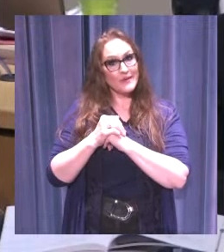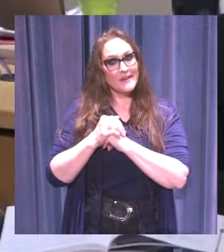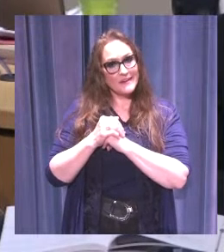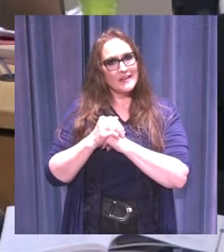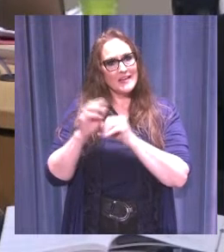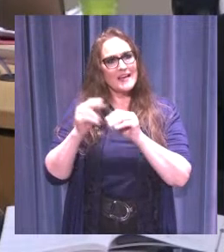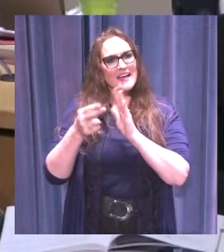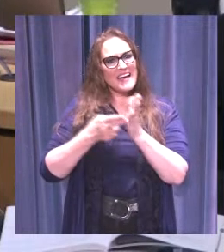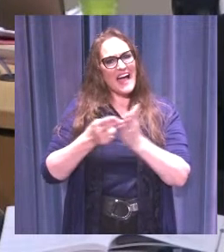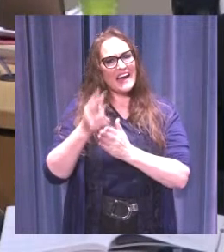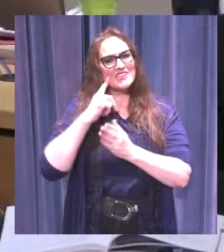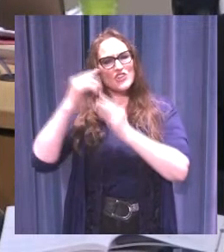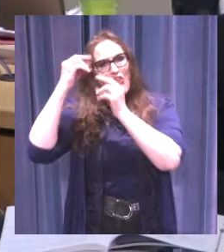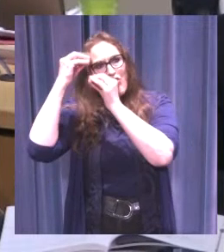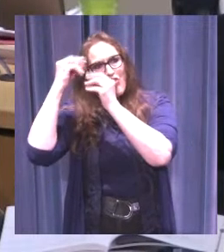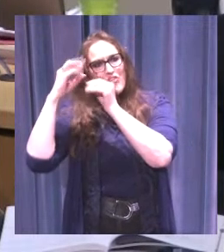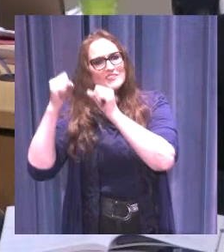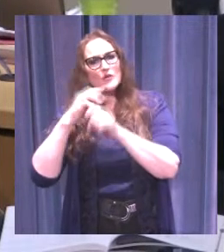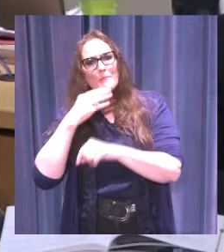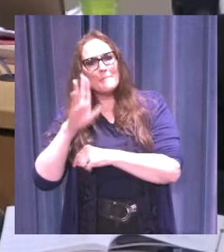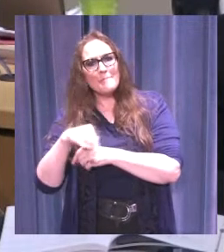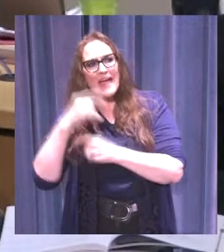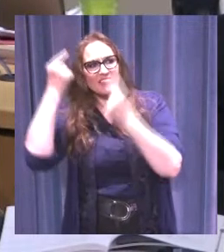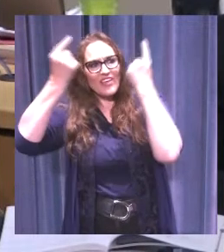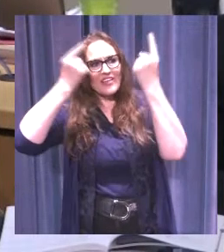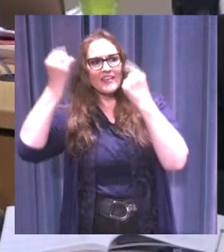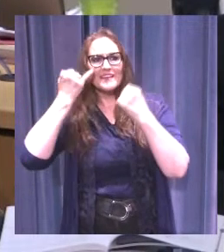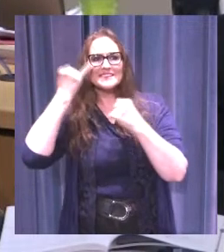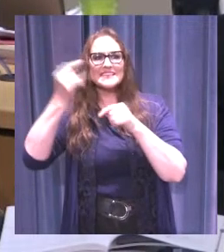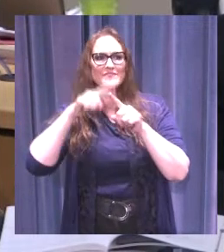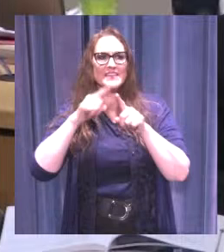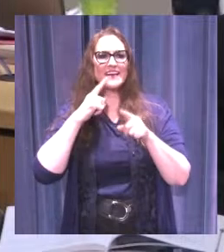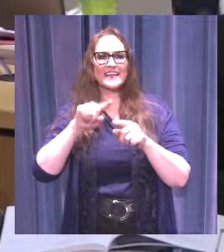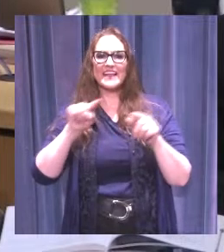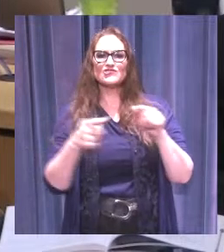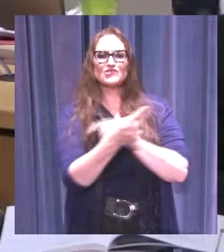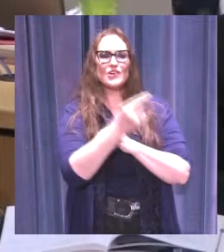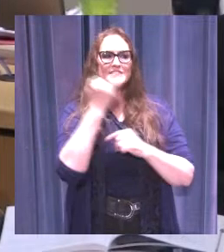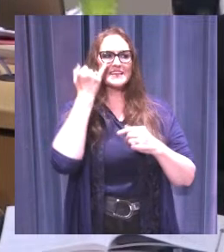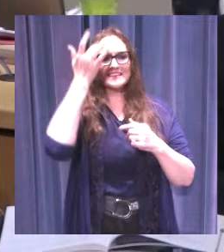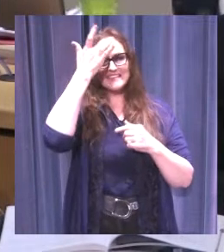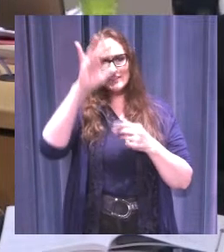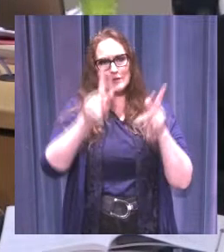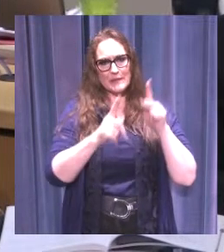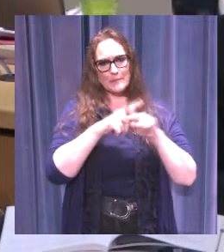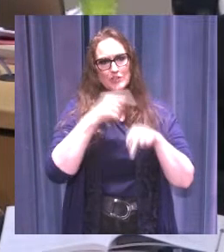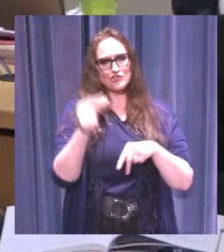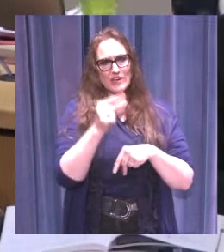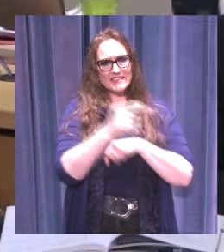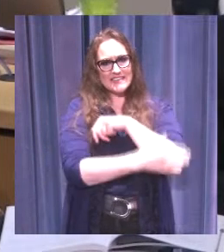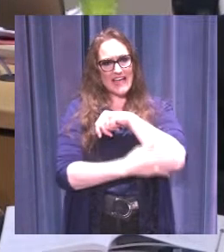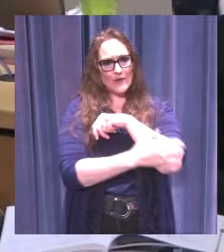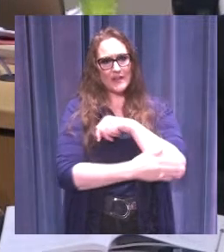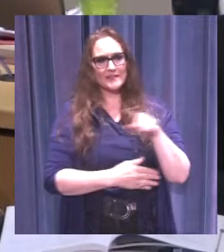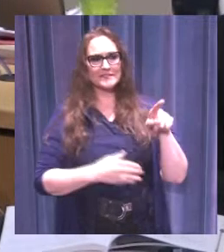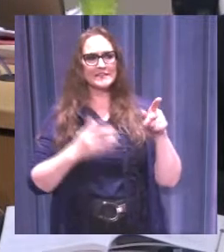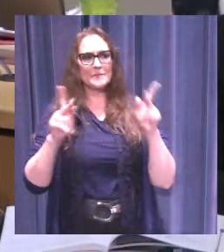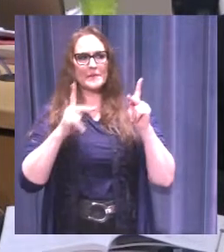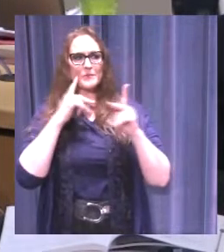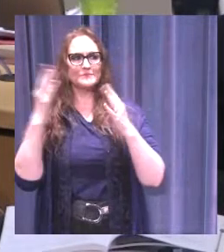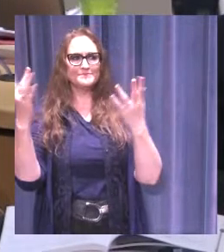your conspiring is so poorly conceived that it insults the intelligence of the people of Genesee County. I want to make it